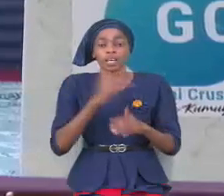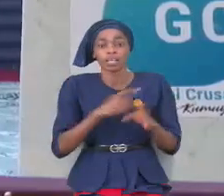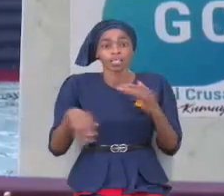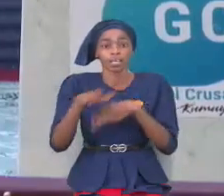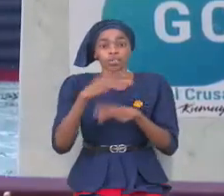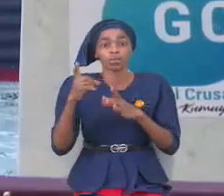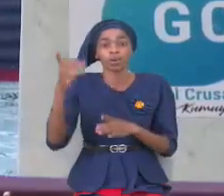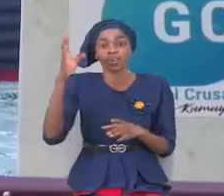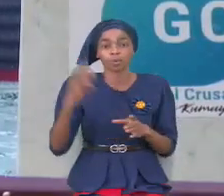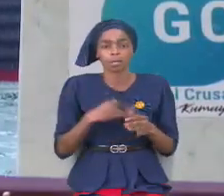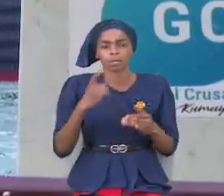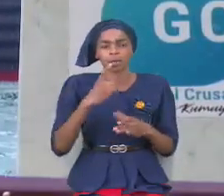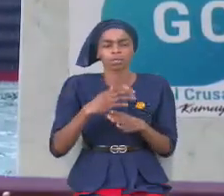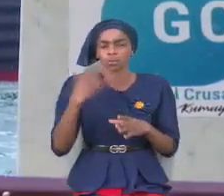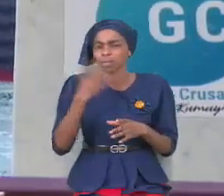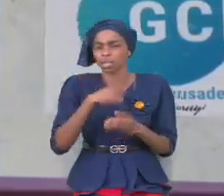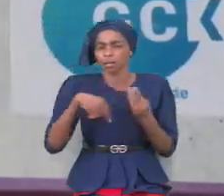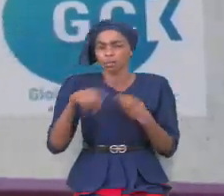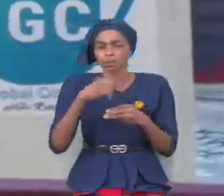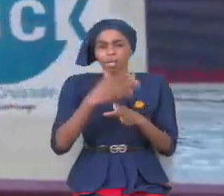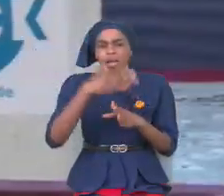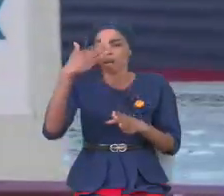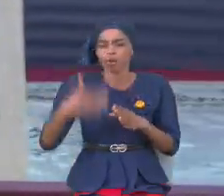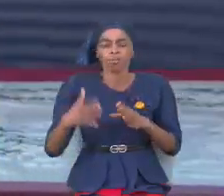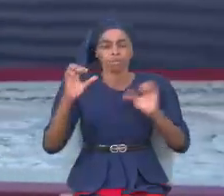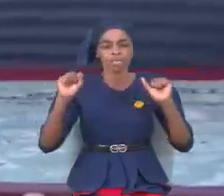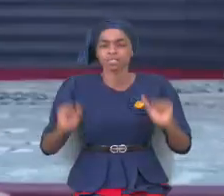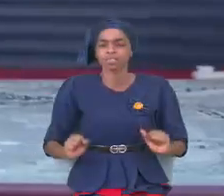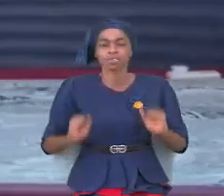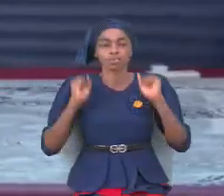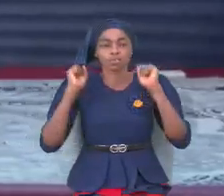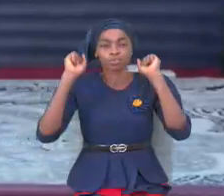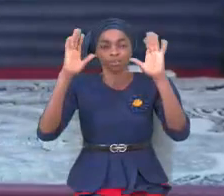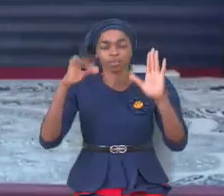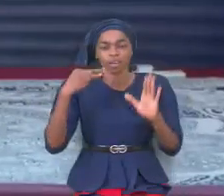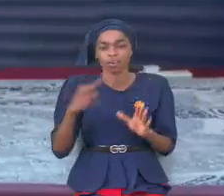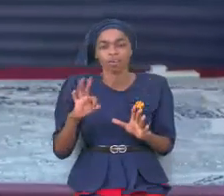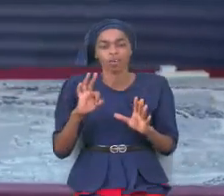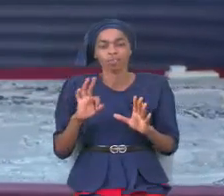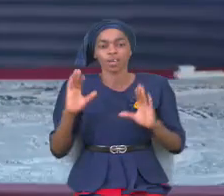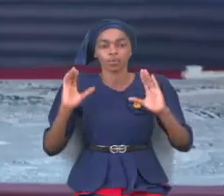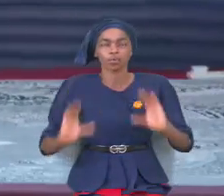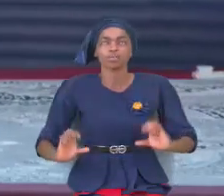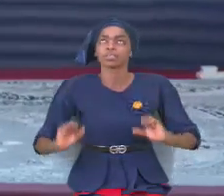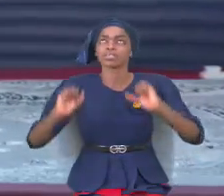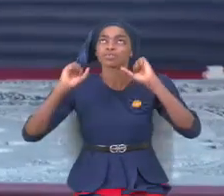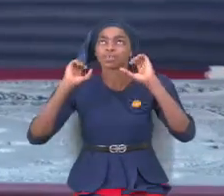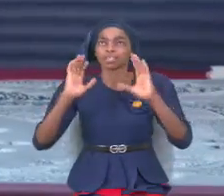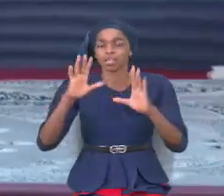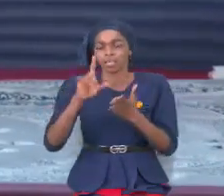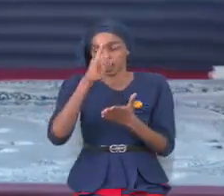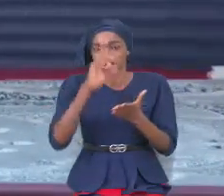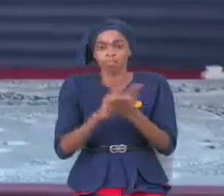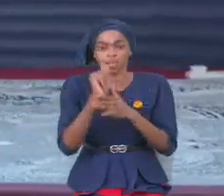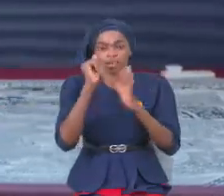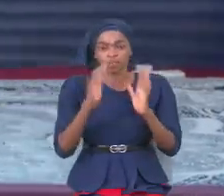a consecrated saint. It tells us in Jonah chapter 2, and I'm reading from verse